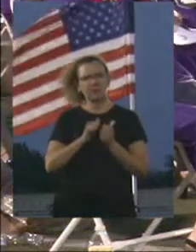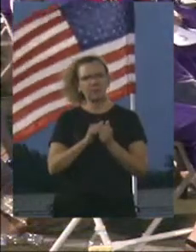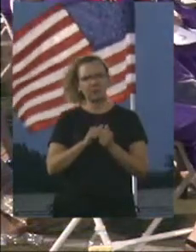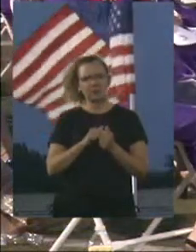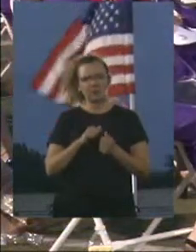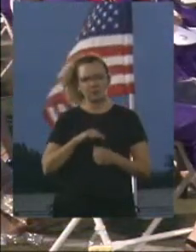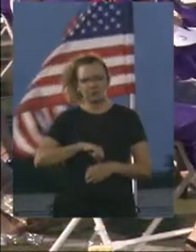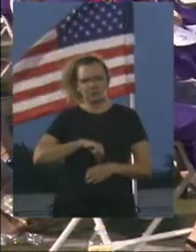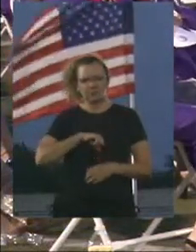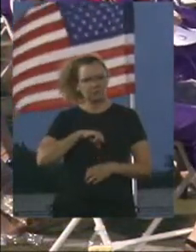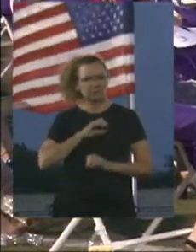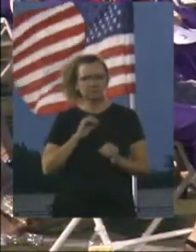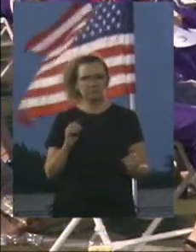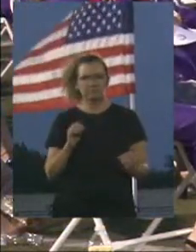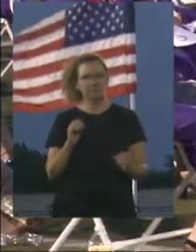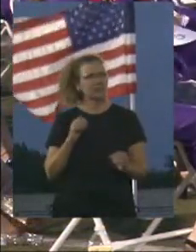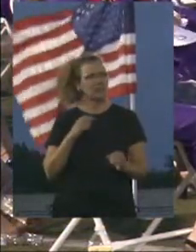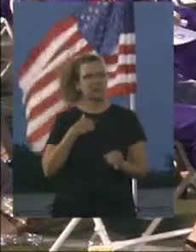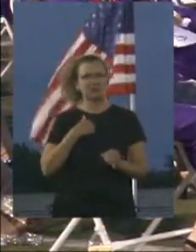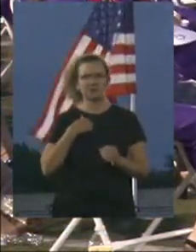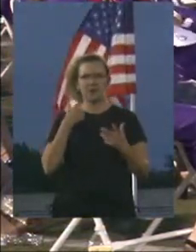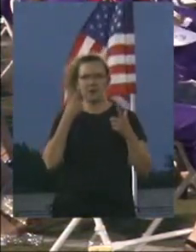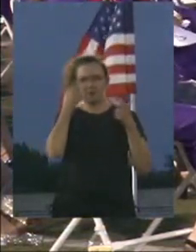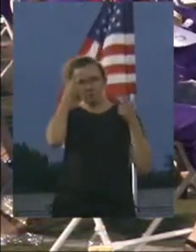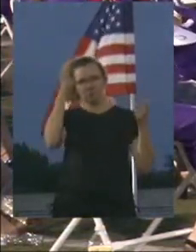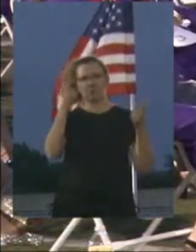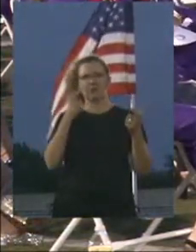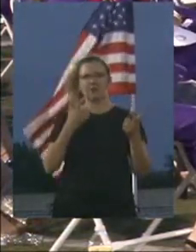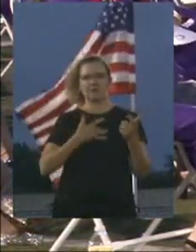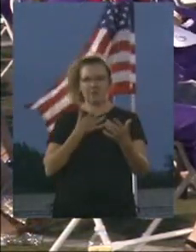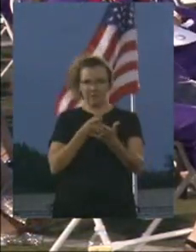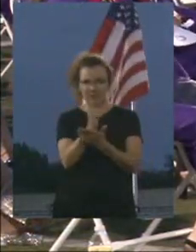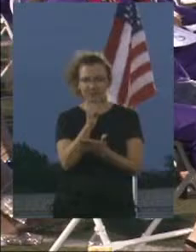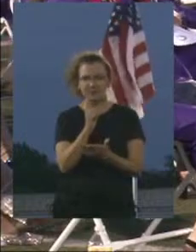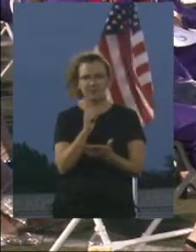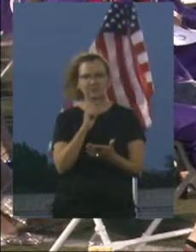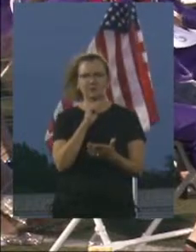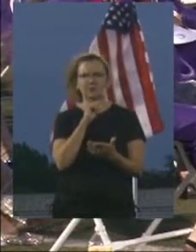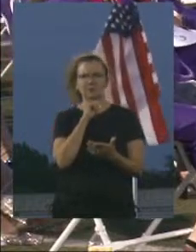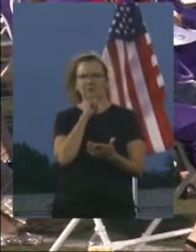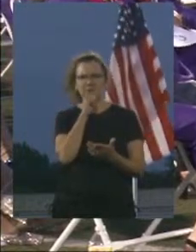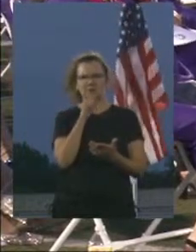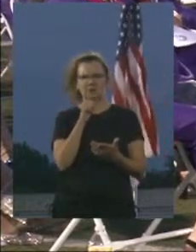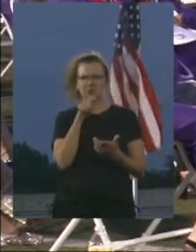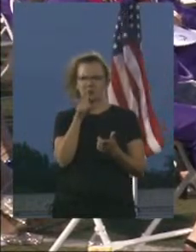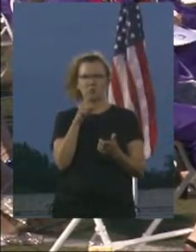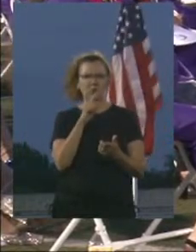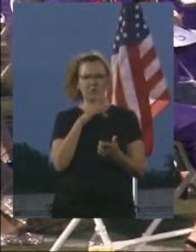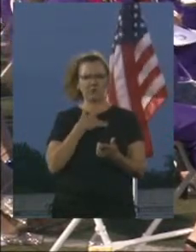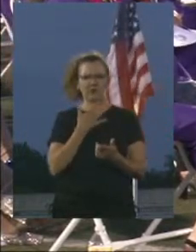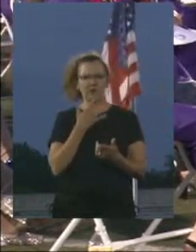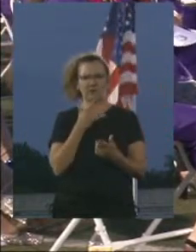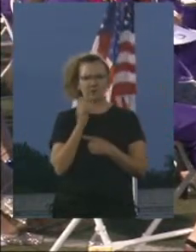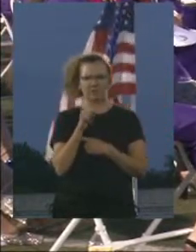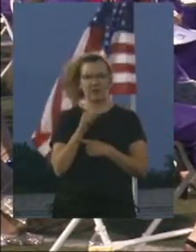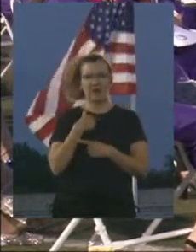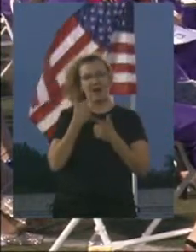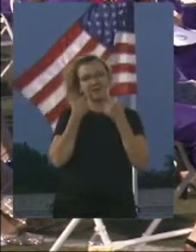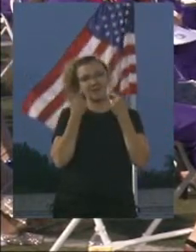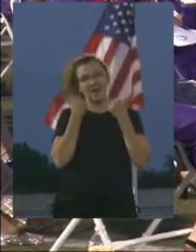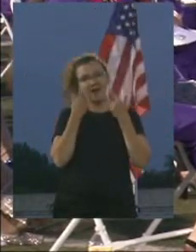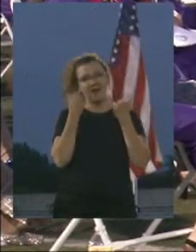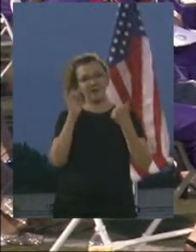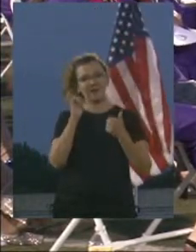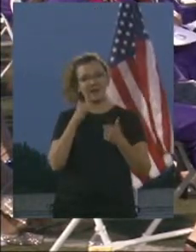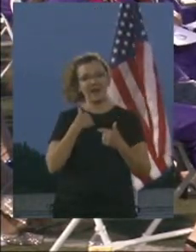cries? Does my haughtiness offend you? Don't you take it awful hard, because I laugh like I've got